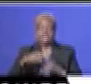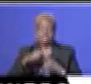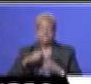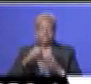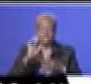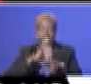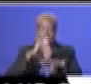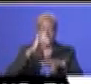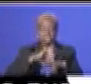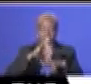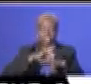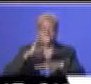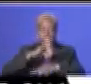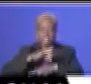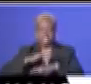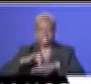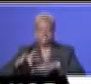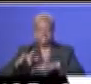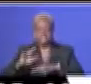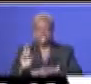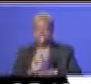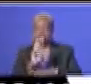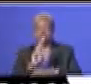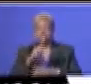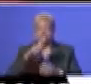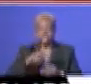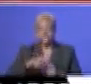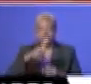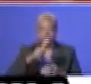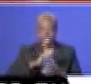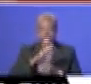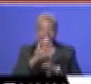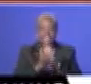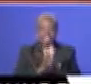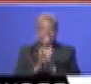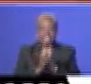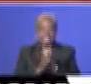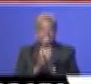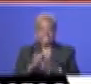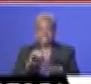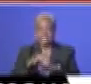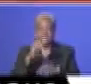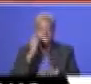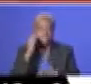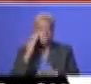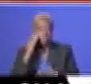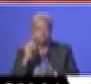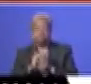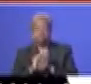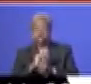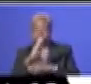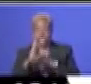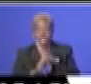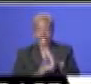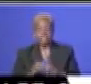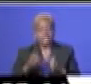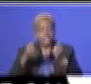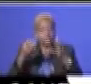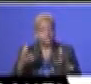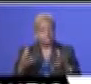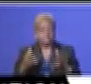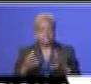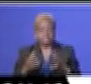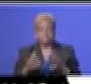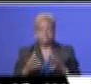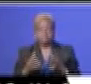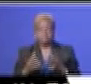been touched by other people. Use a lot of sanitizers, even at home, you know. We wash our hands a lot, you know, we